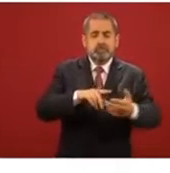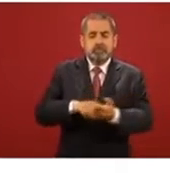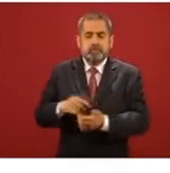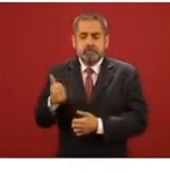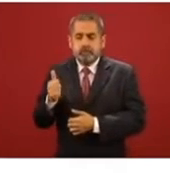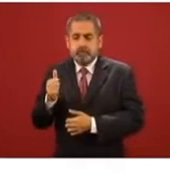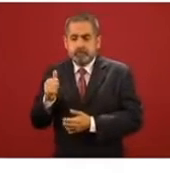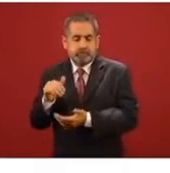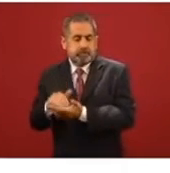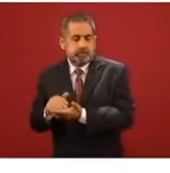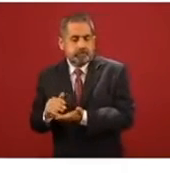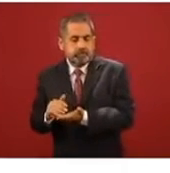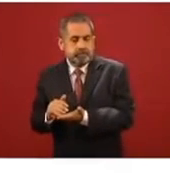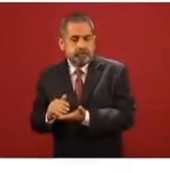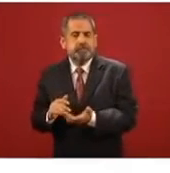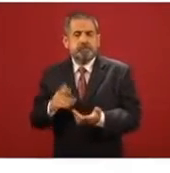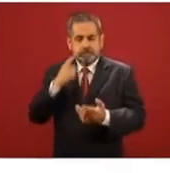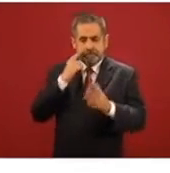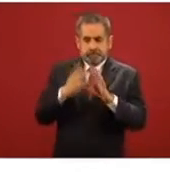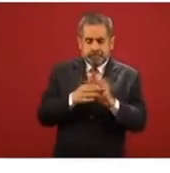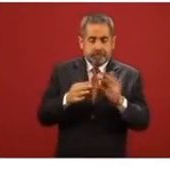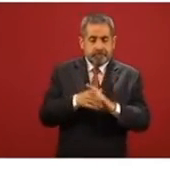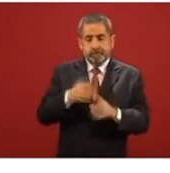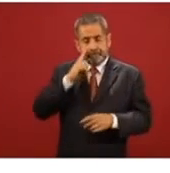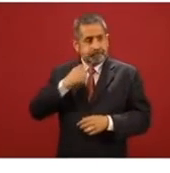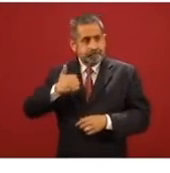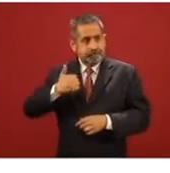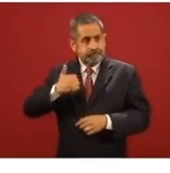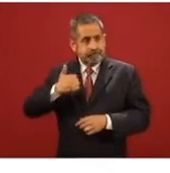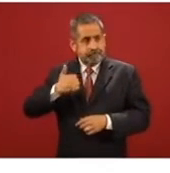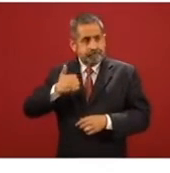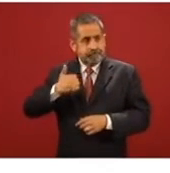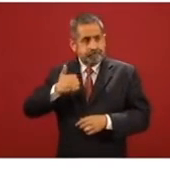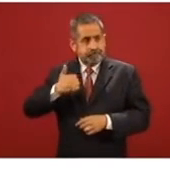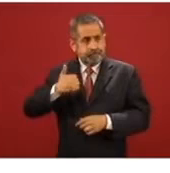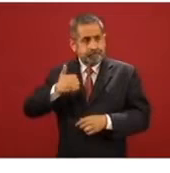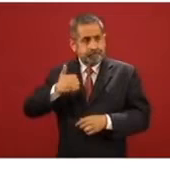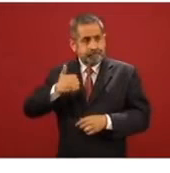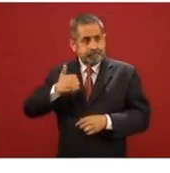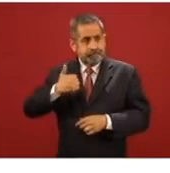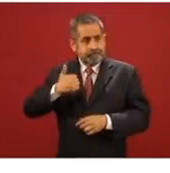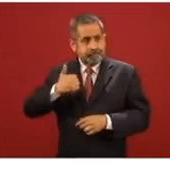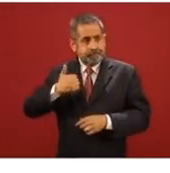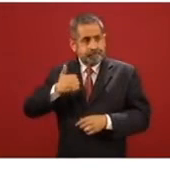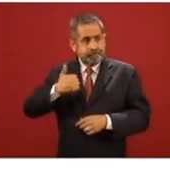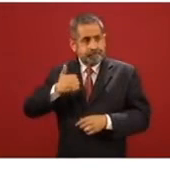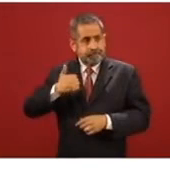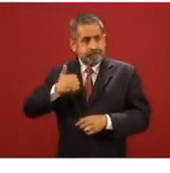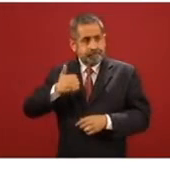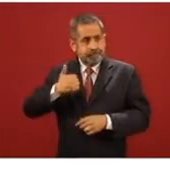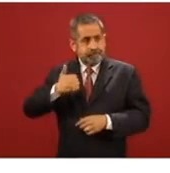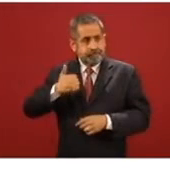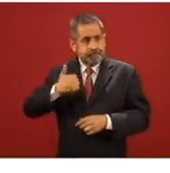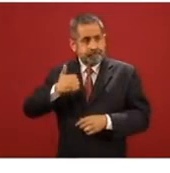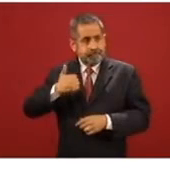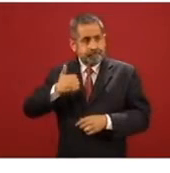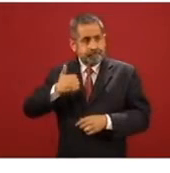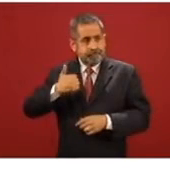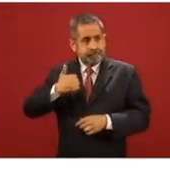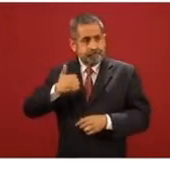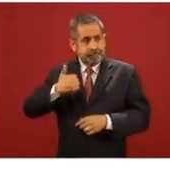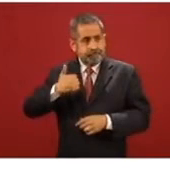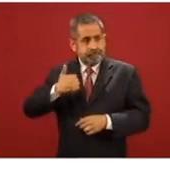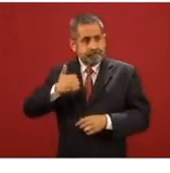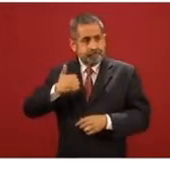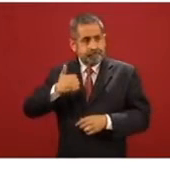Es un número muy grueso, por eso lo tenemos también para cada uno de los países. And it is a very large number. That is why